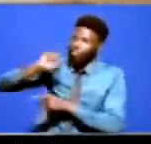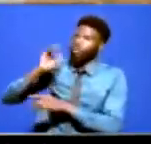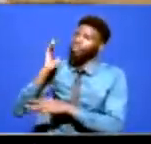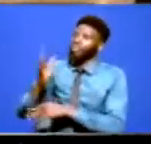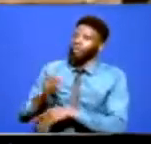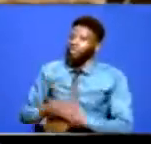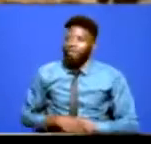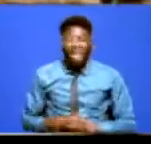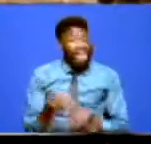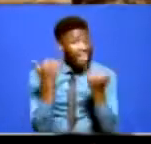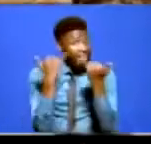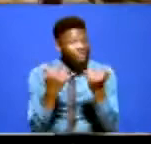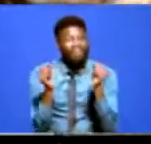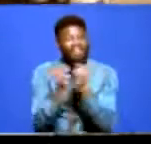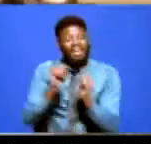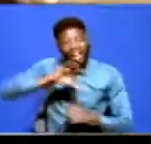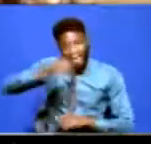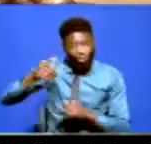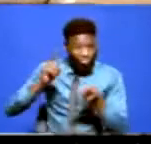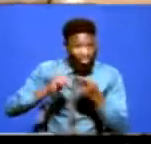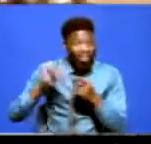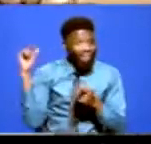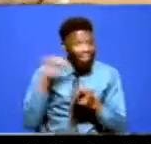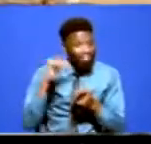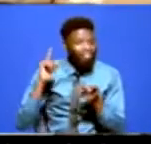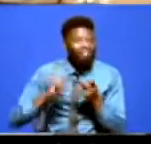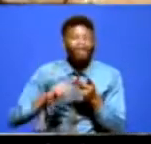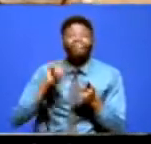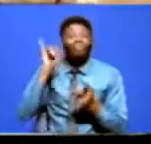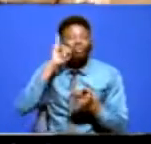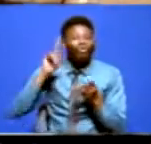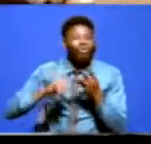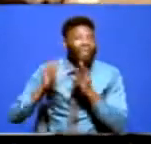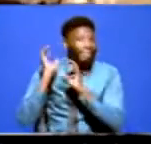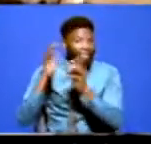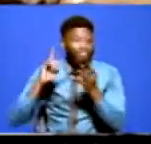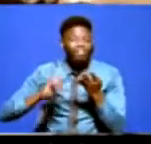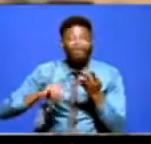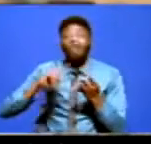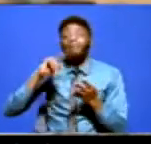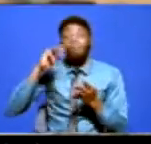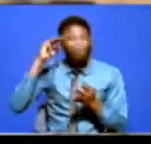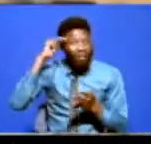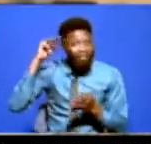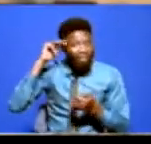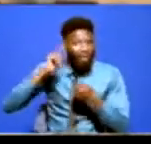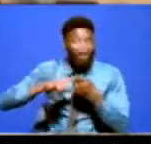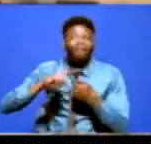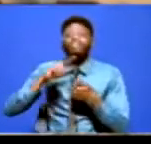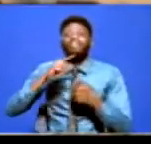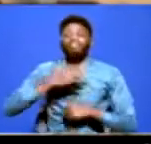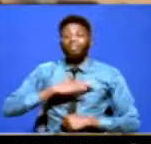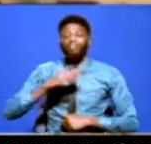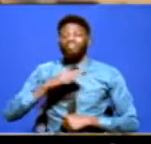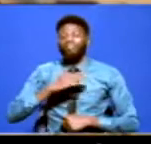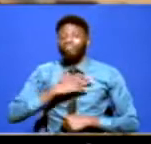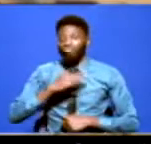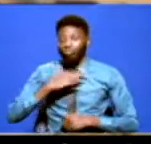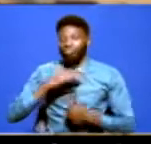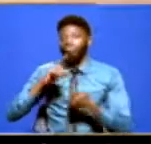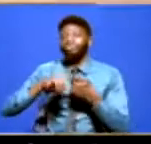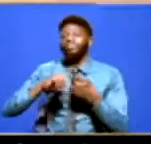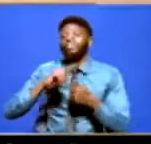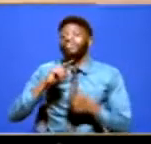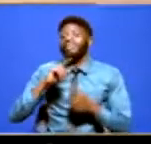Already 10 counties, namely Garissa, Isiolo, Kilifi, Mandera, Samburu, Tana River, Wajir, Lamu, Marsabit and Turkana are